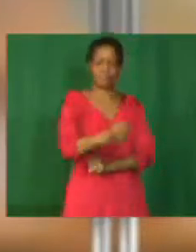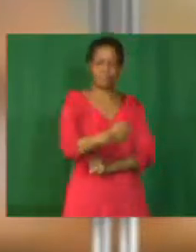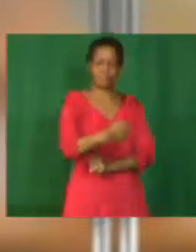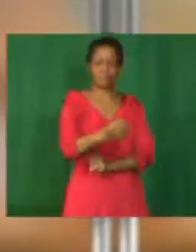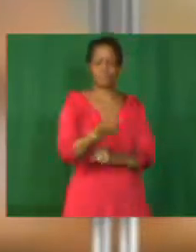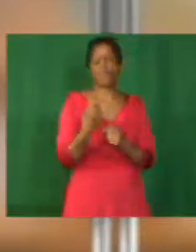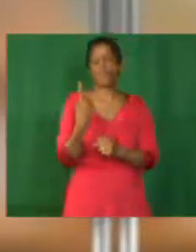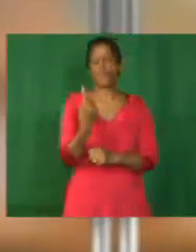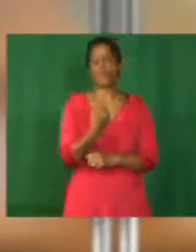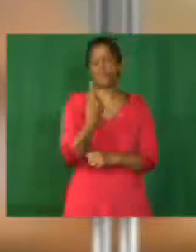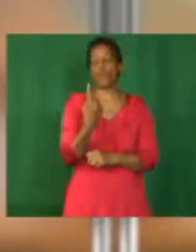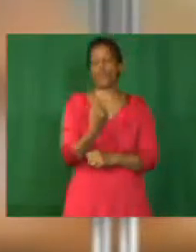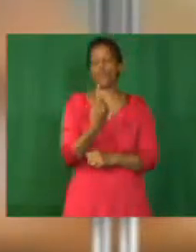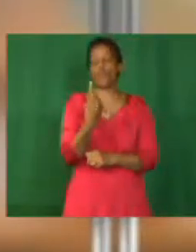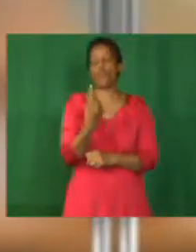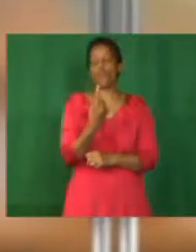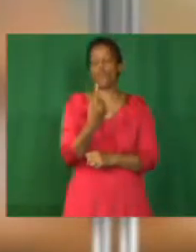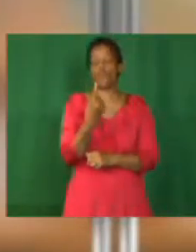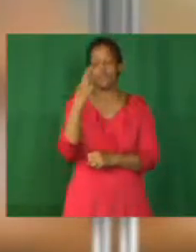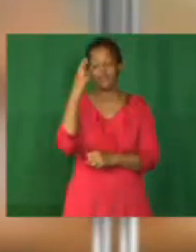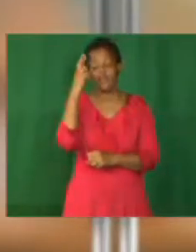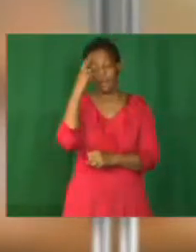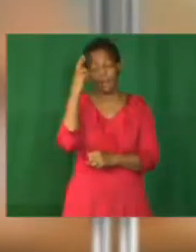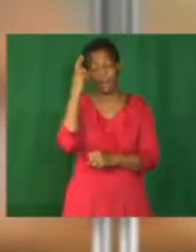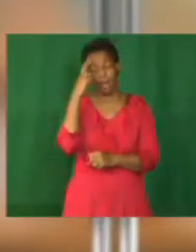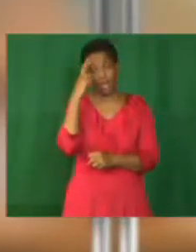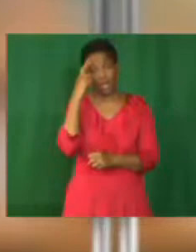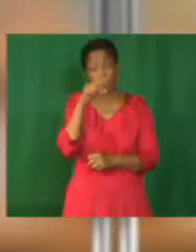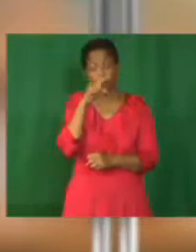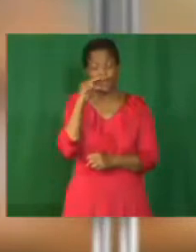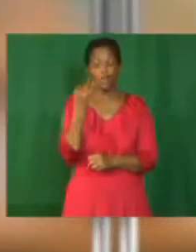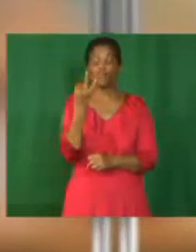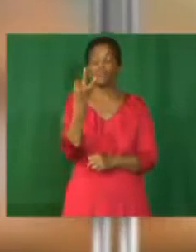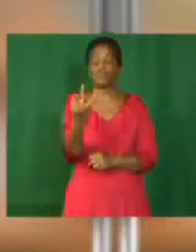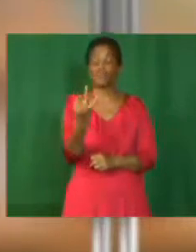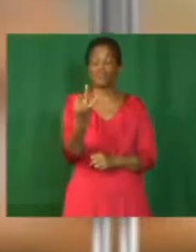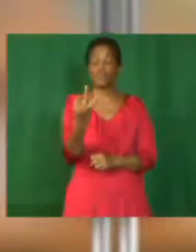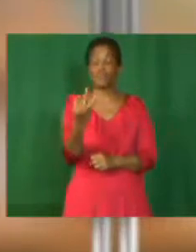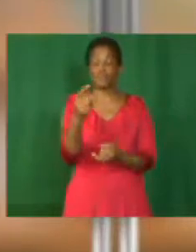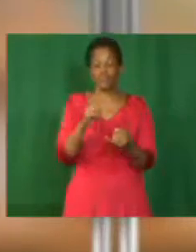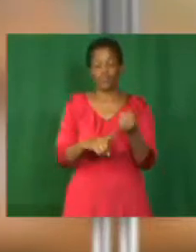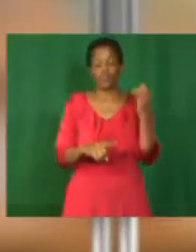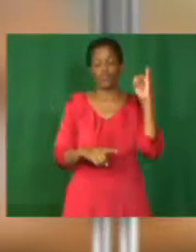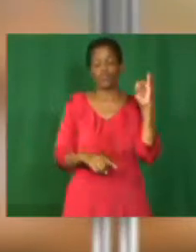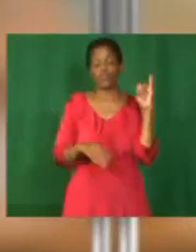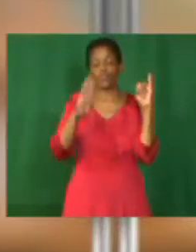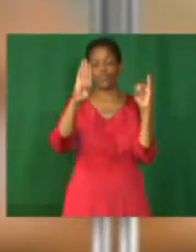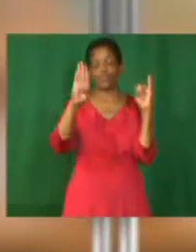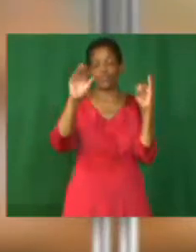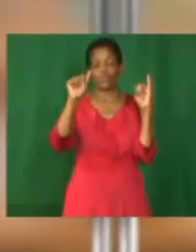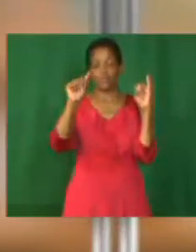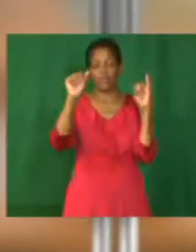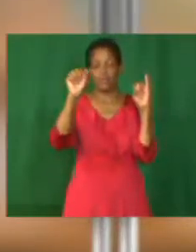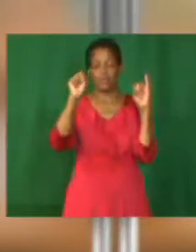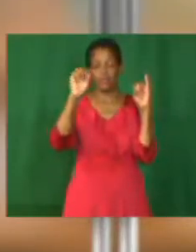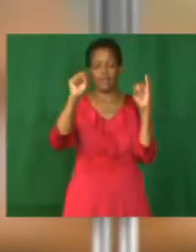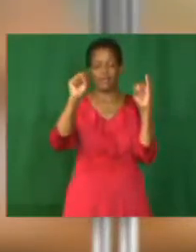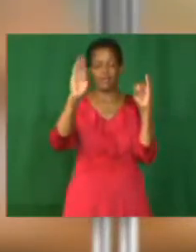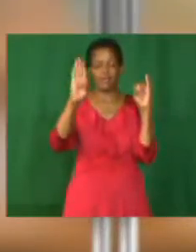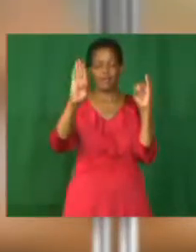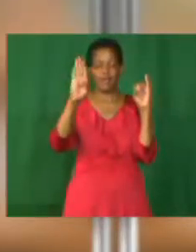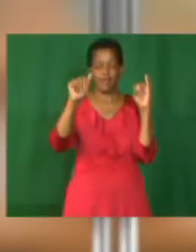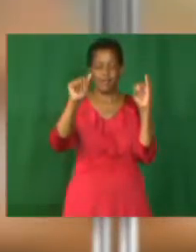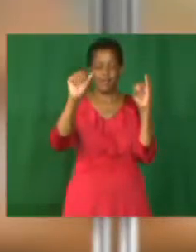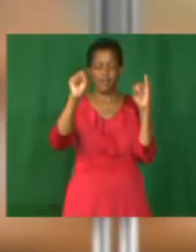Judas Iscariot. You need to remember that two names were brought forward. It was Barsabbas and Matthias. So now